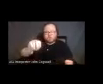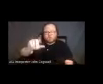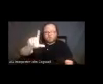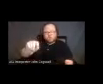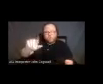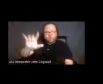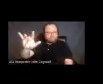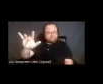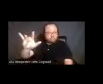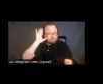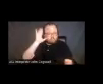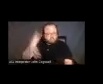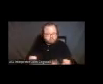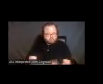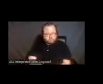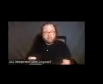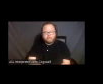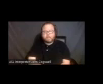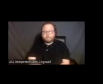2025.